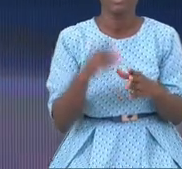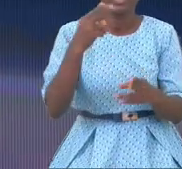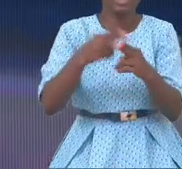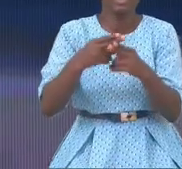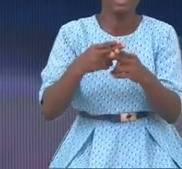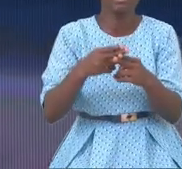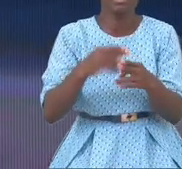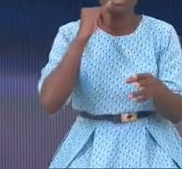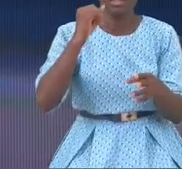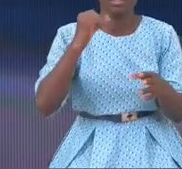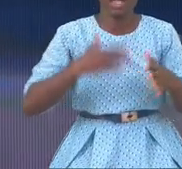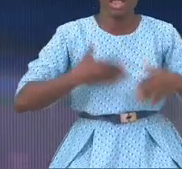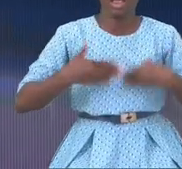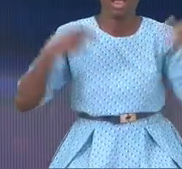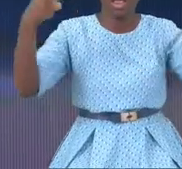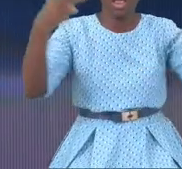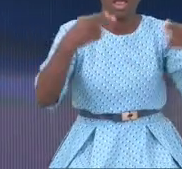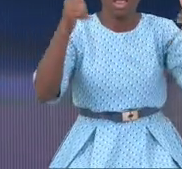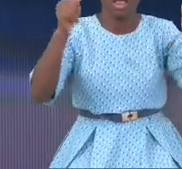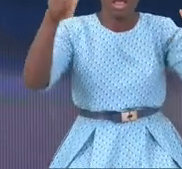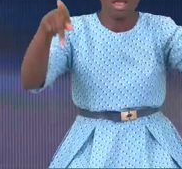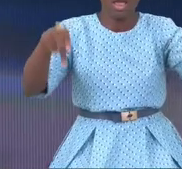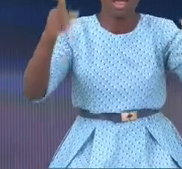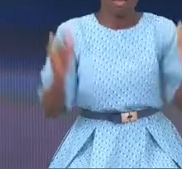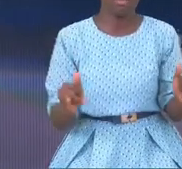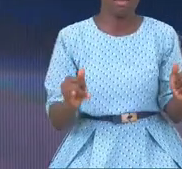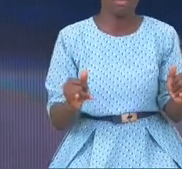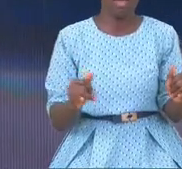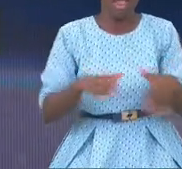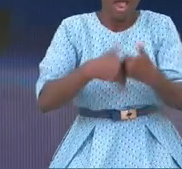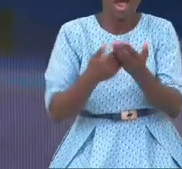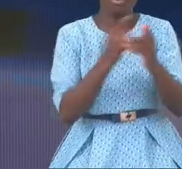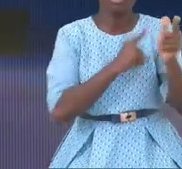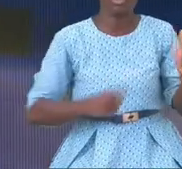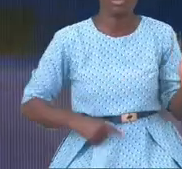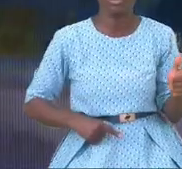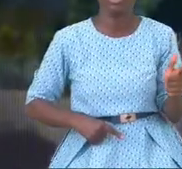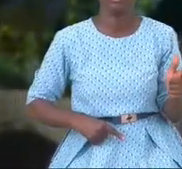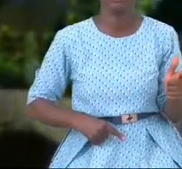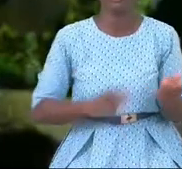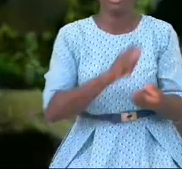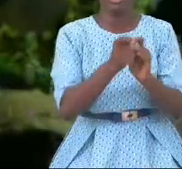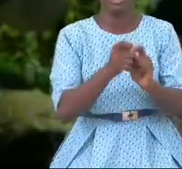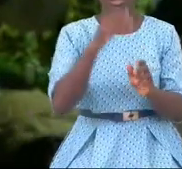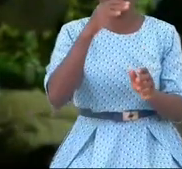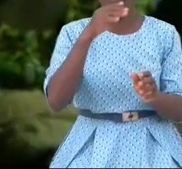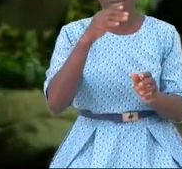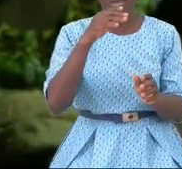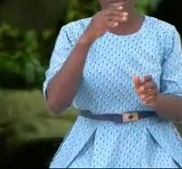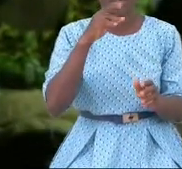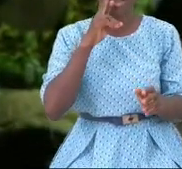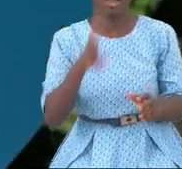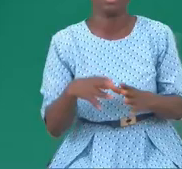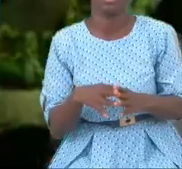by herself. Mrs. Happy, talk. And let's hear what the Lord has done for you.